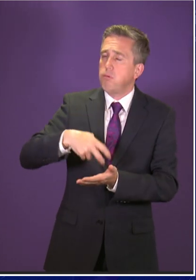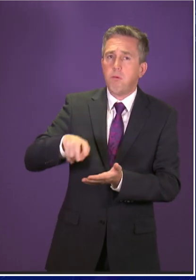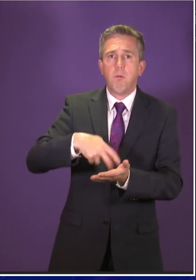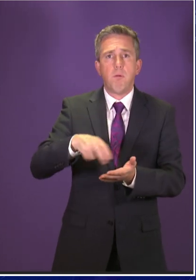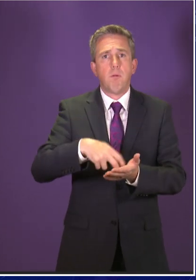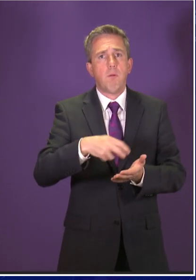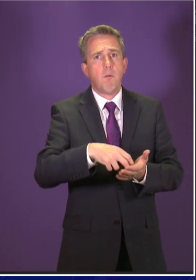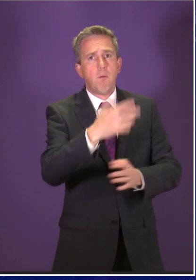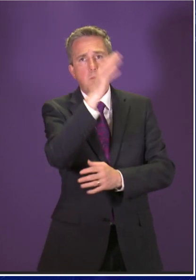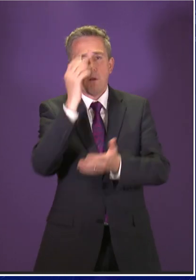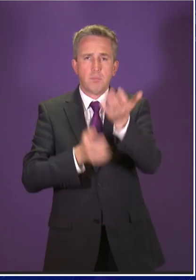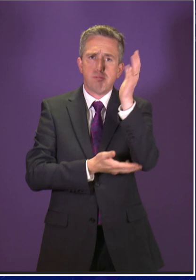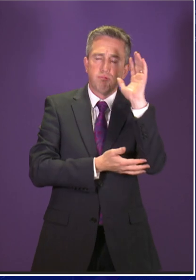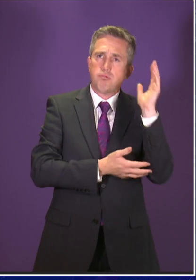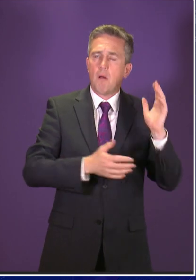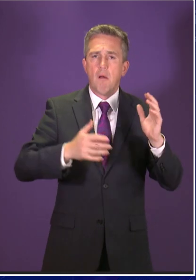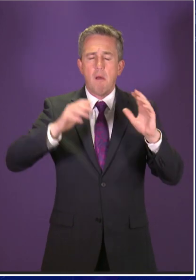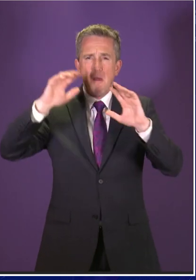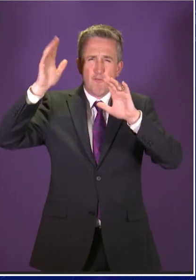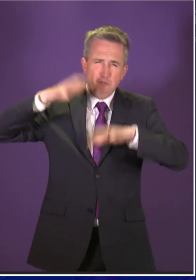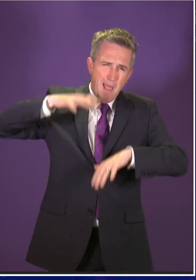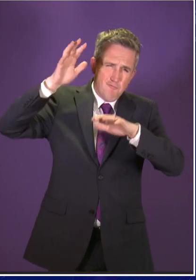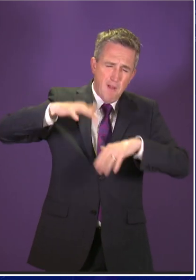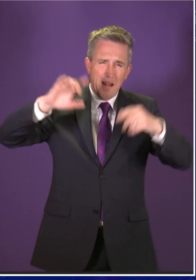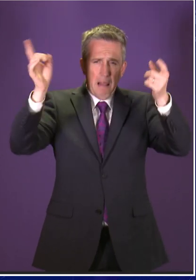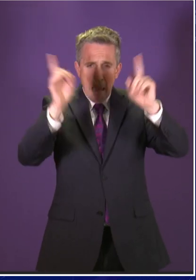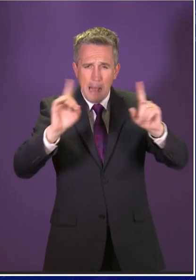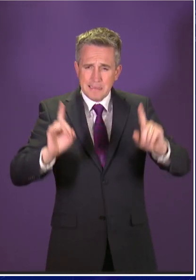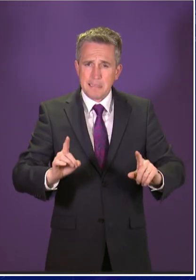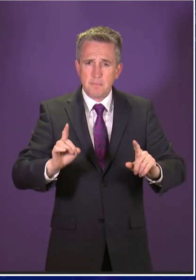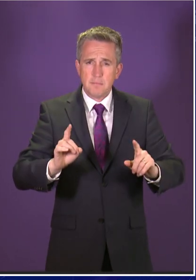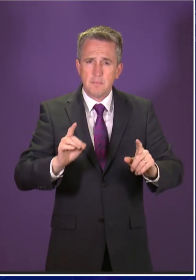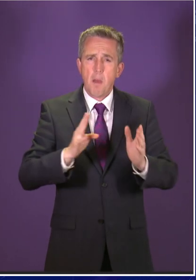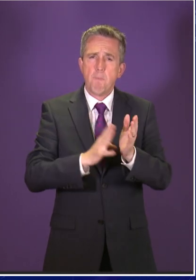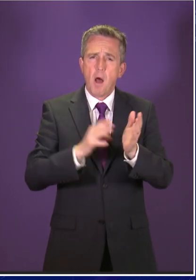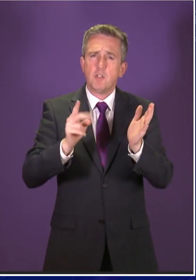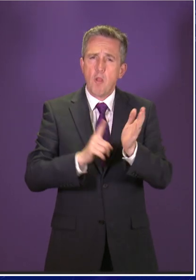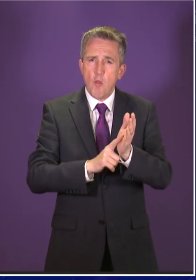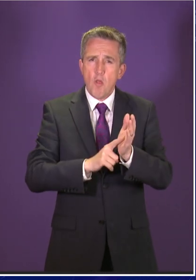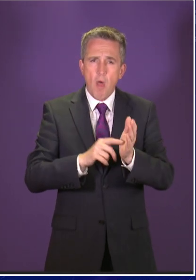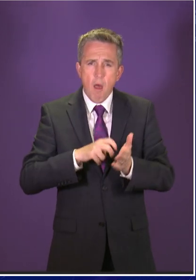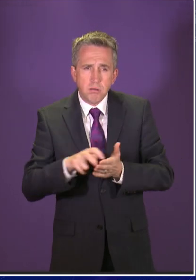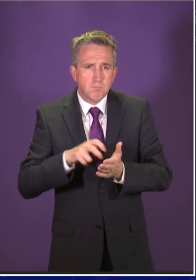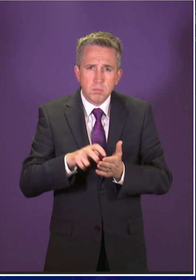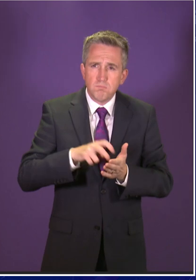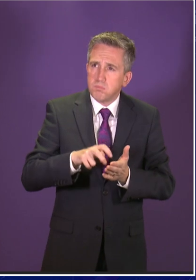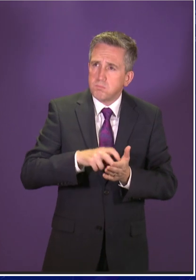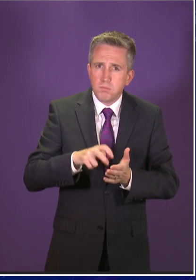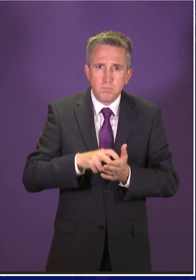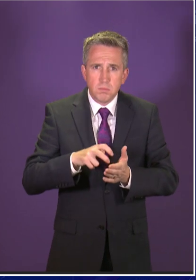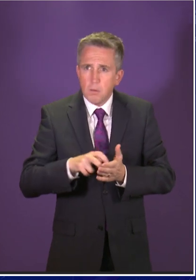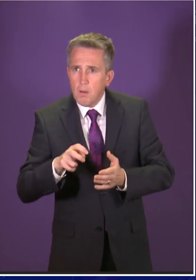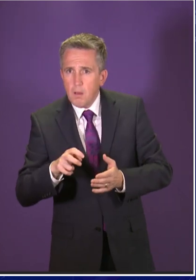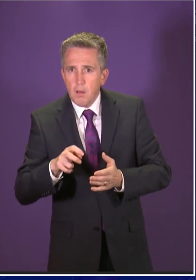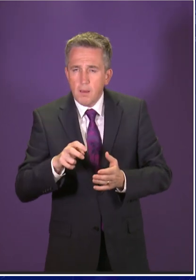to rain and hail and lightning. A tremendous storm is upon him. He cowers under the assault and